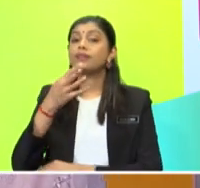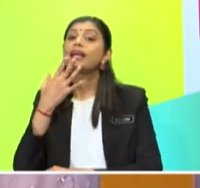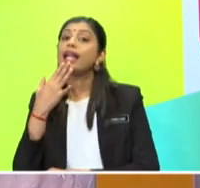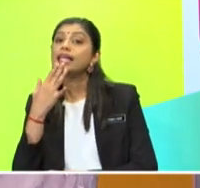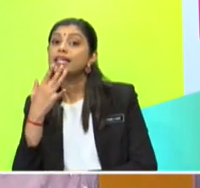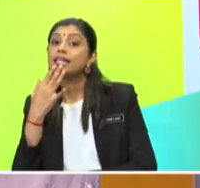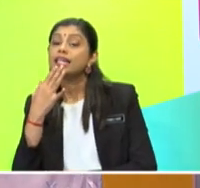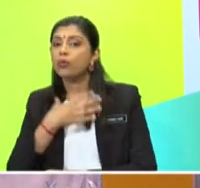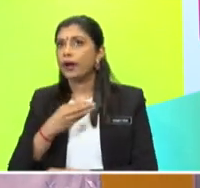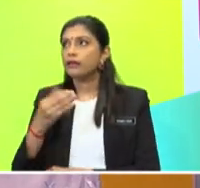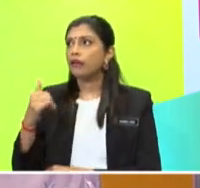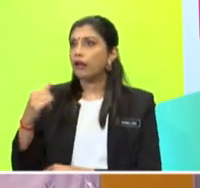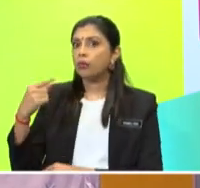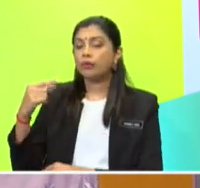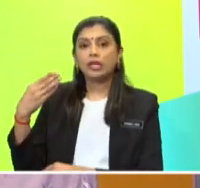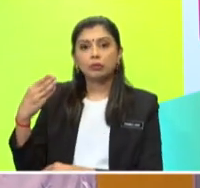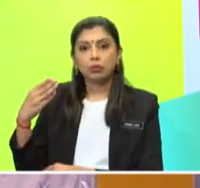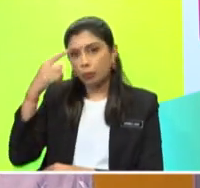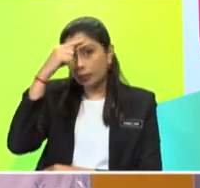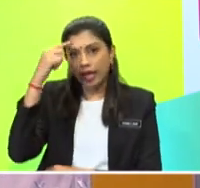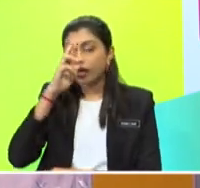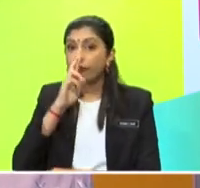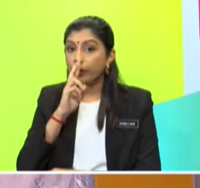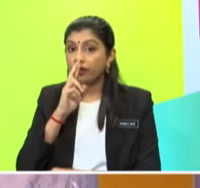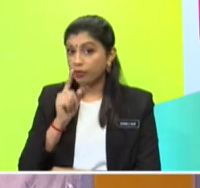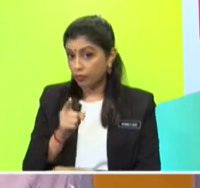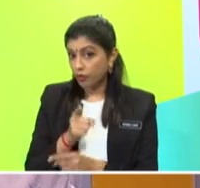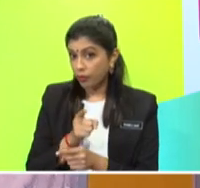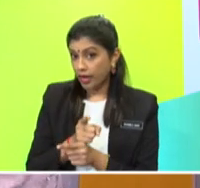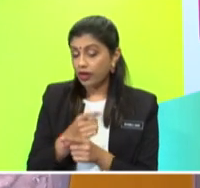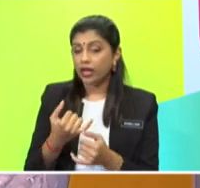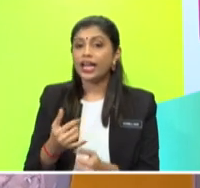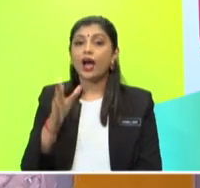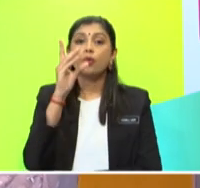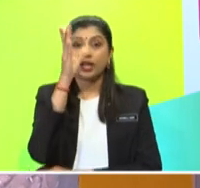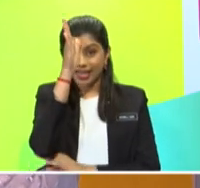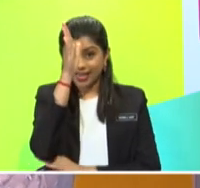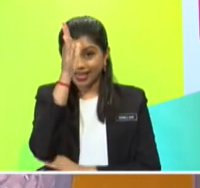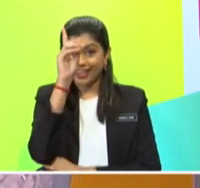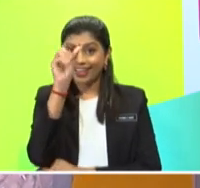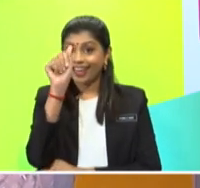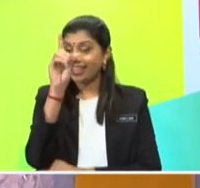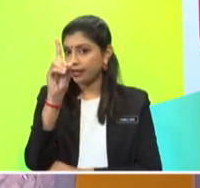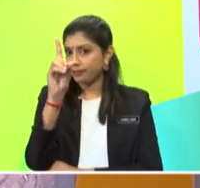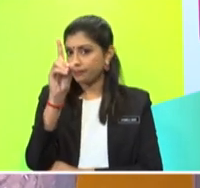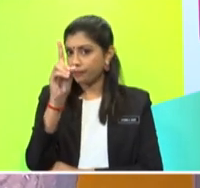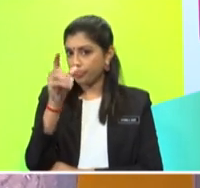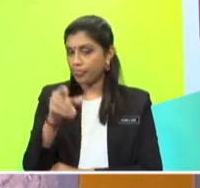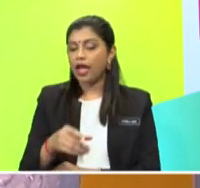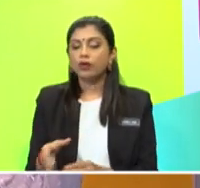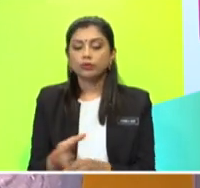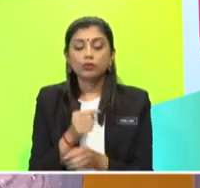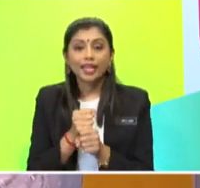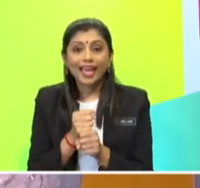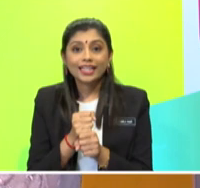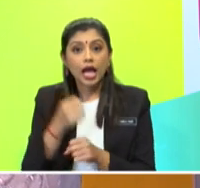dad, which will be the main idea to generate the main idea for each paragraph. All right. So besides that,